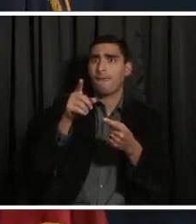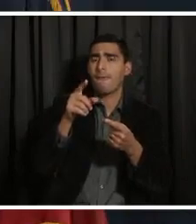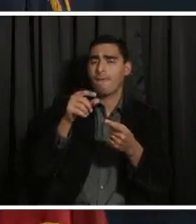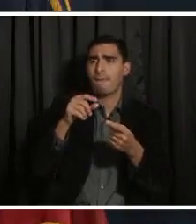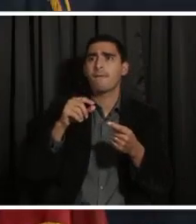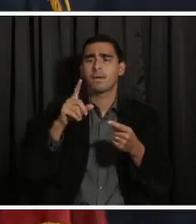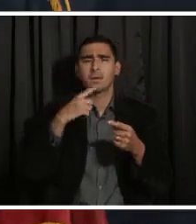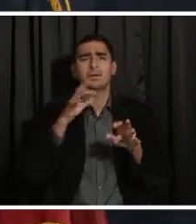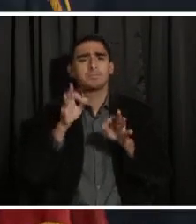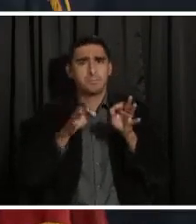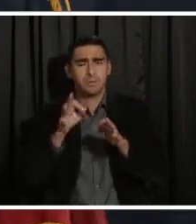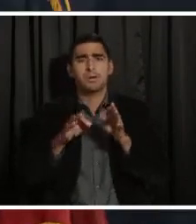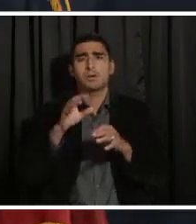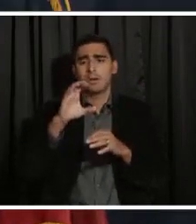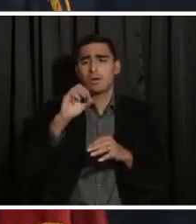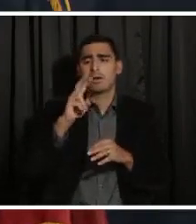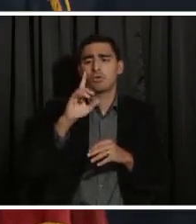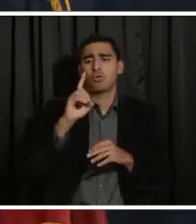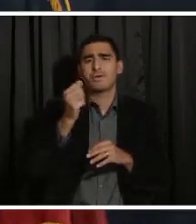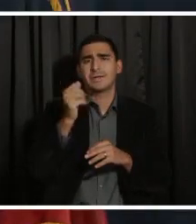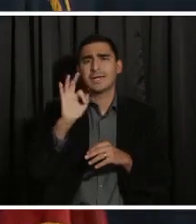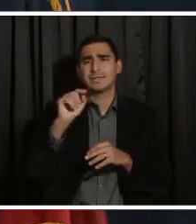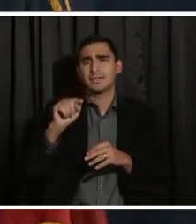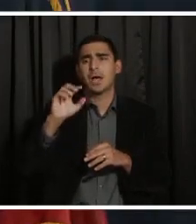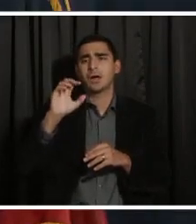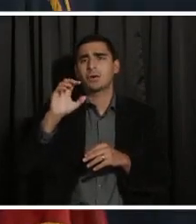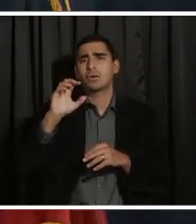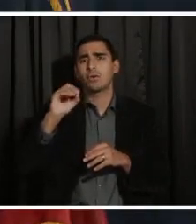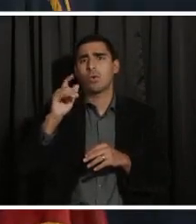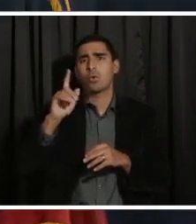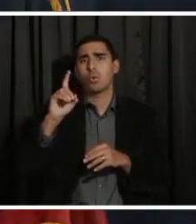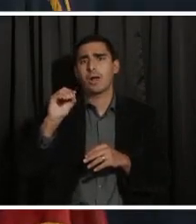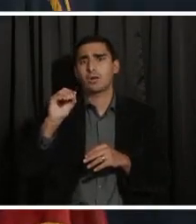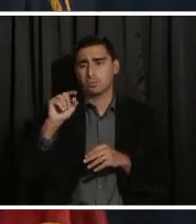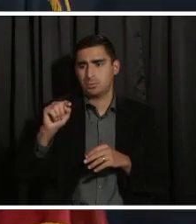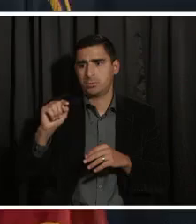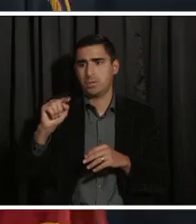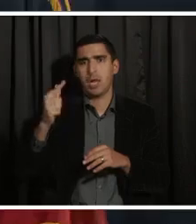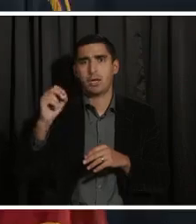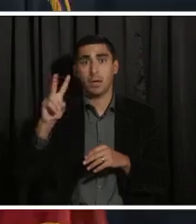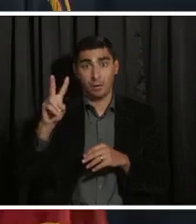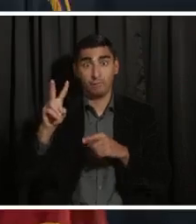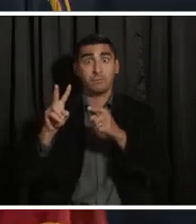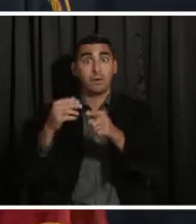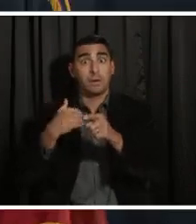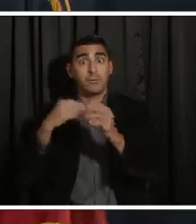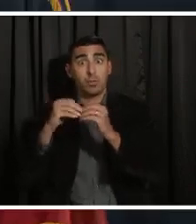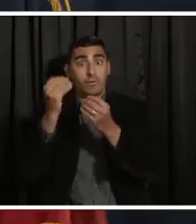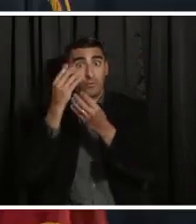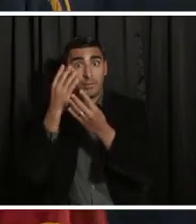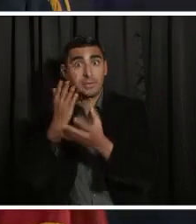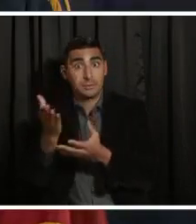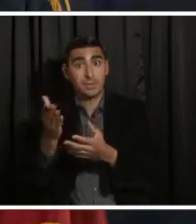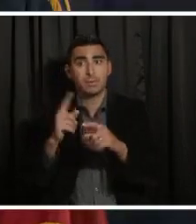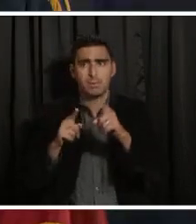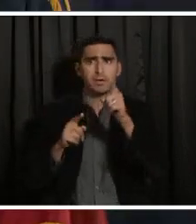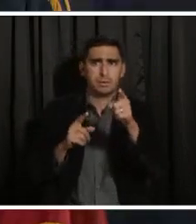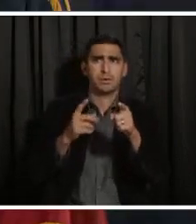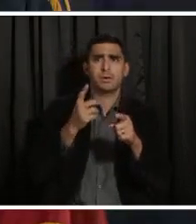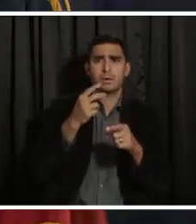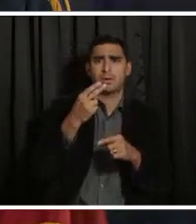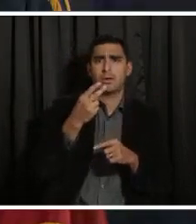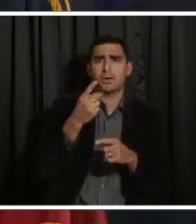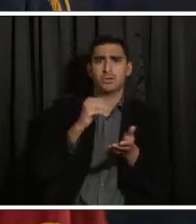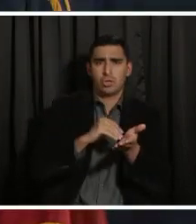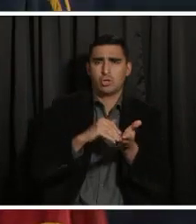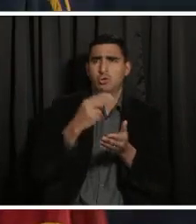Yeah, it's on the website, covid19.colorado.gov. We can make sure our press team follows up. I'll let Dr. Herlihy characterize it as